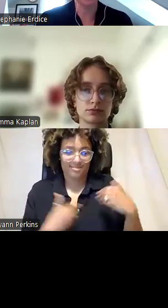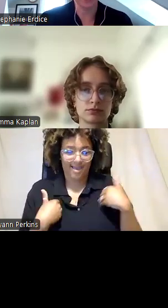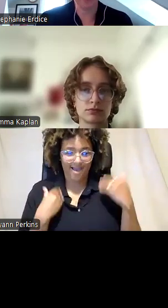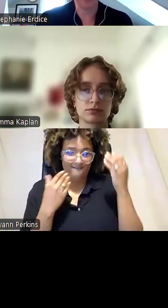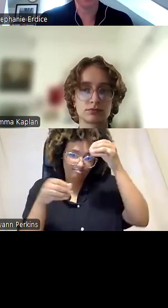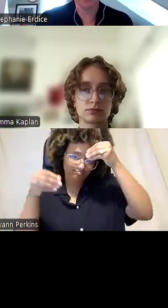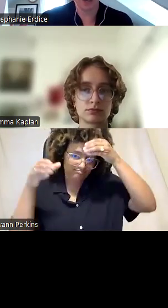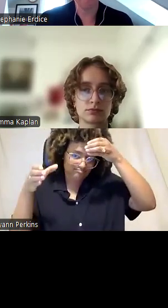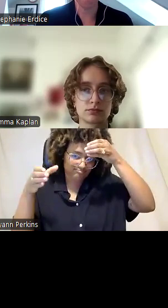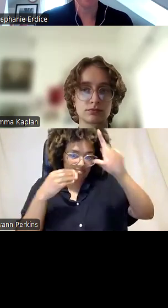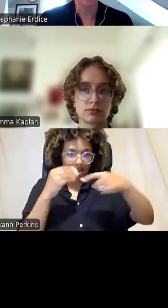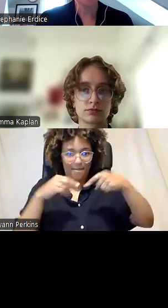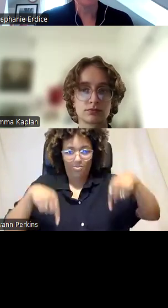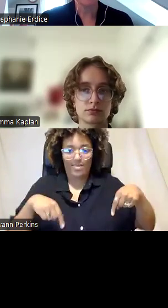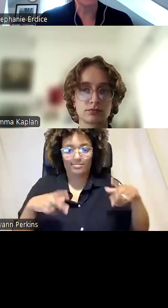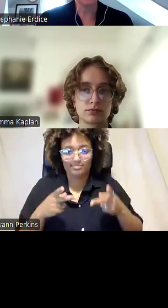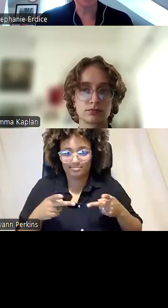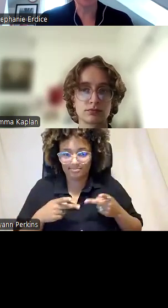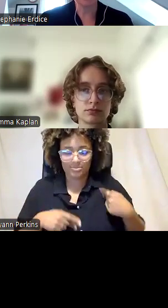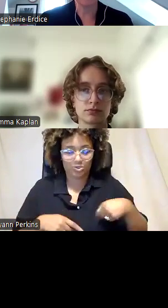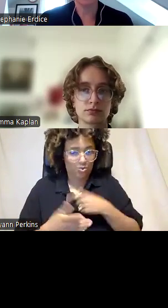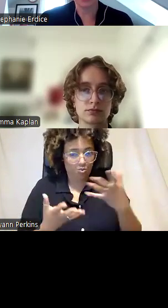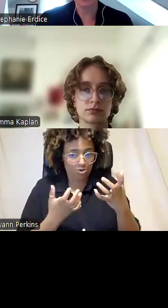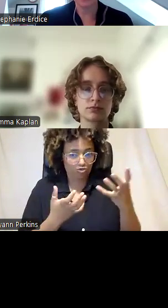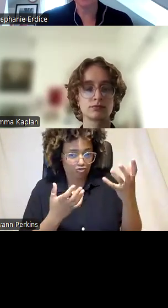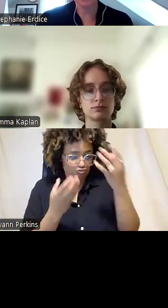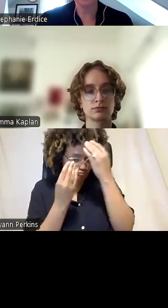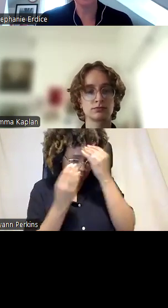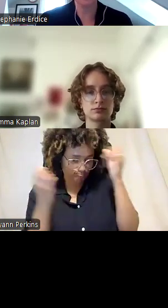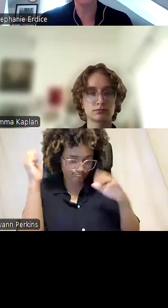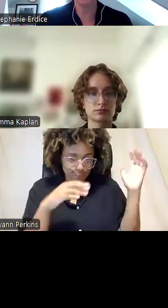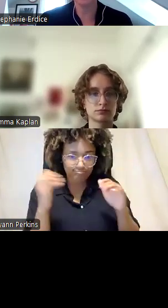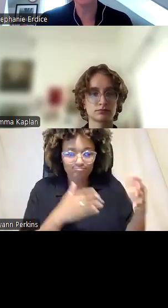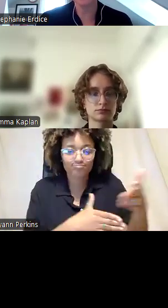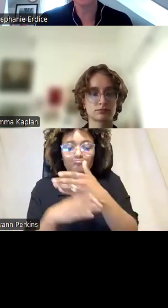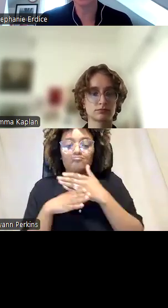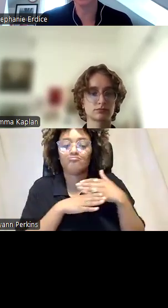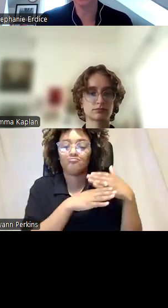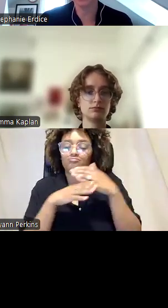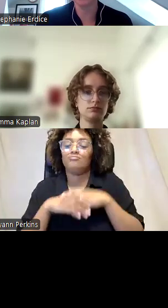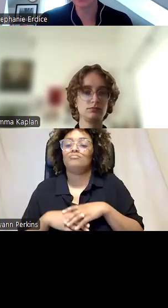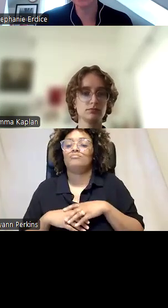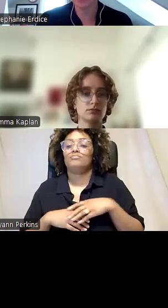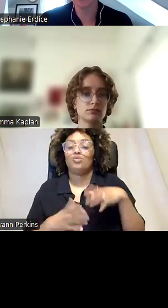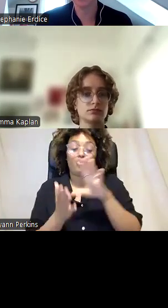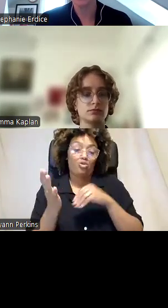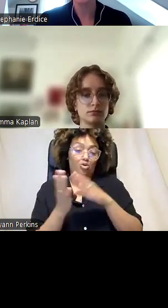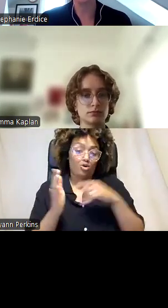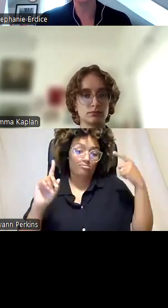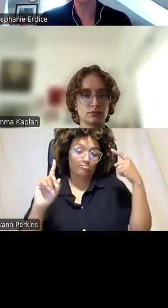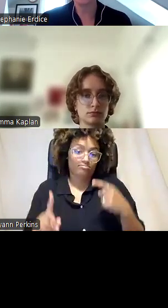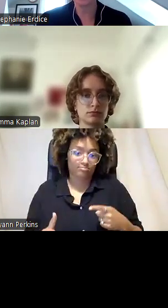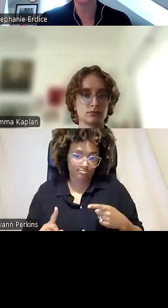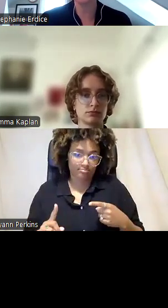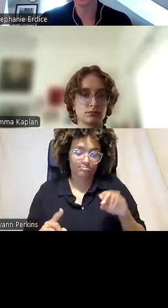and learn together today. These are our objectives. So they're things for you to consider during our time together